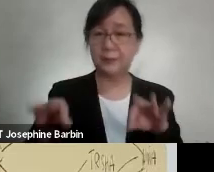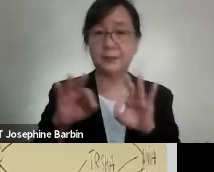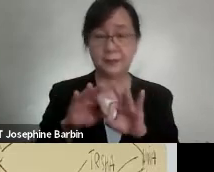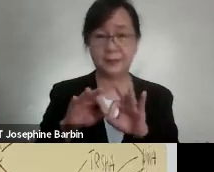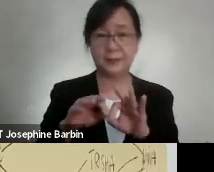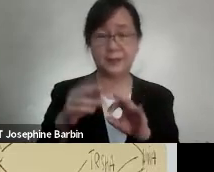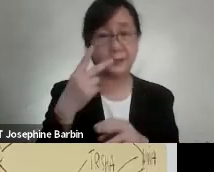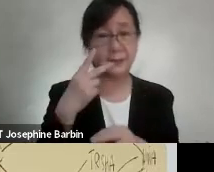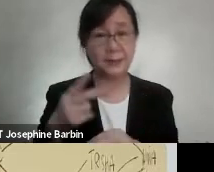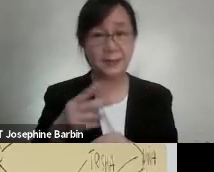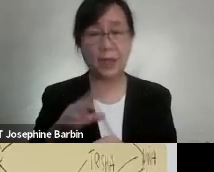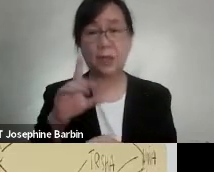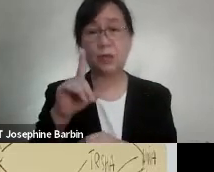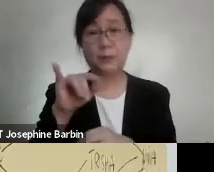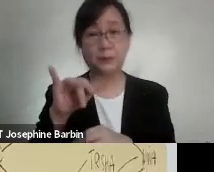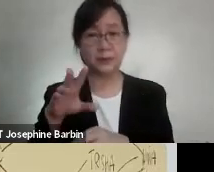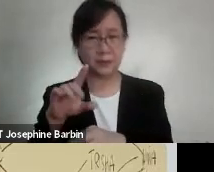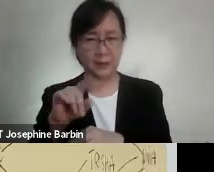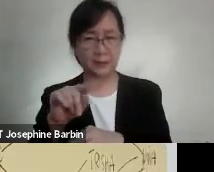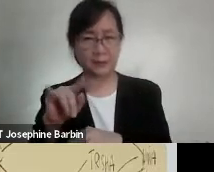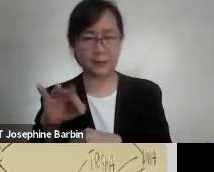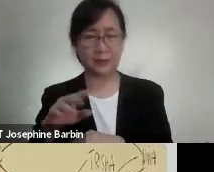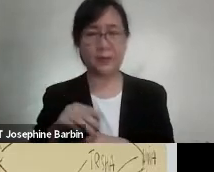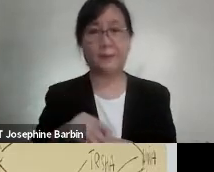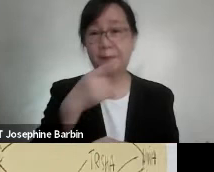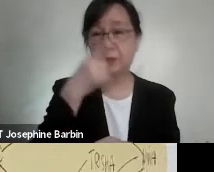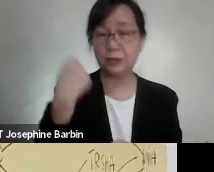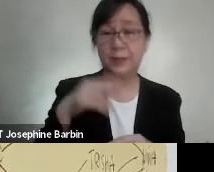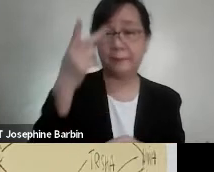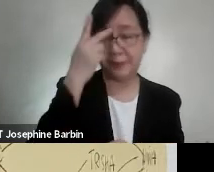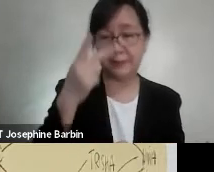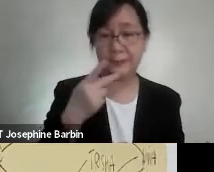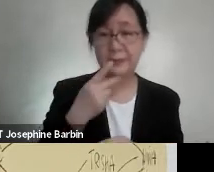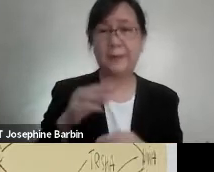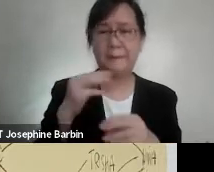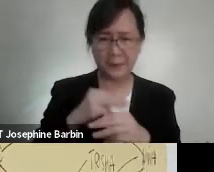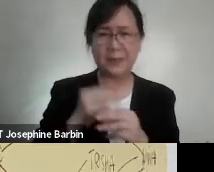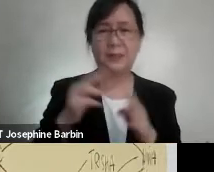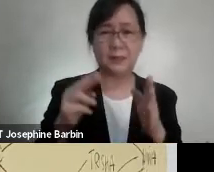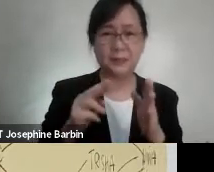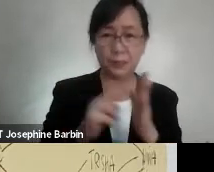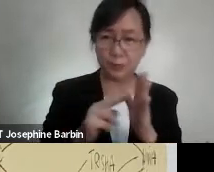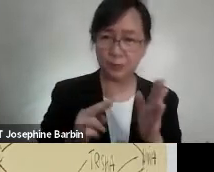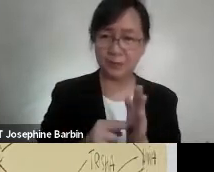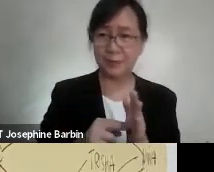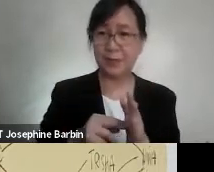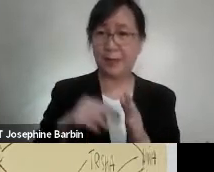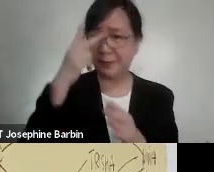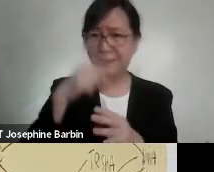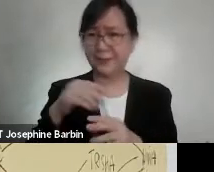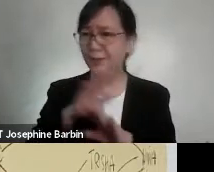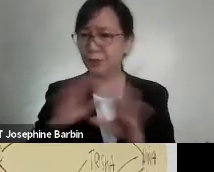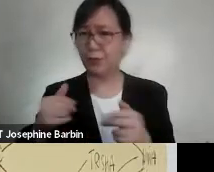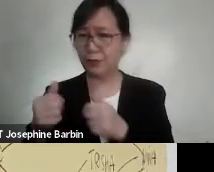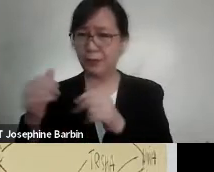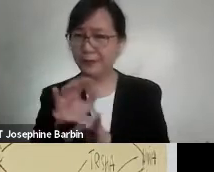see a double standard at play in that their parents make rules that often those parents don't follow themselves, like